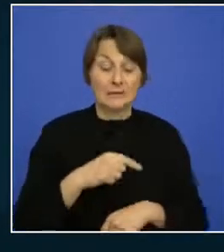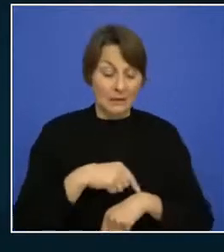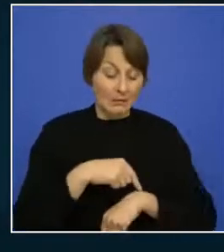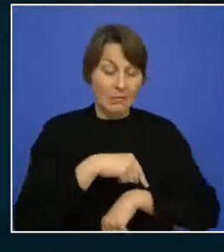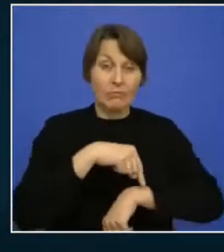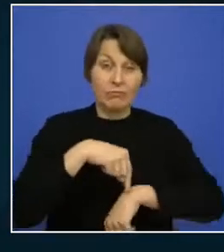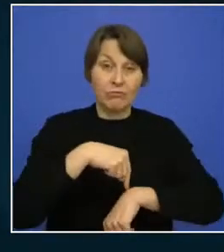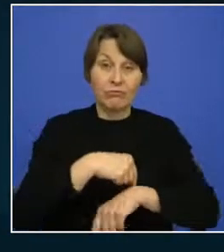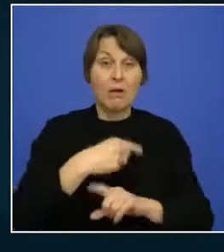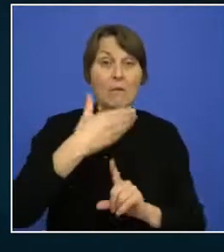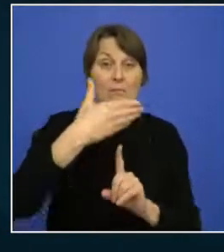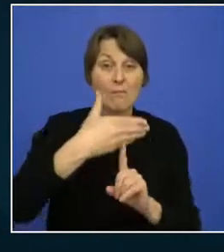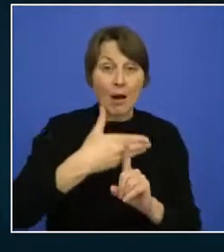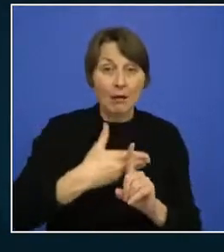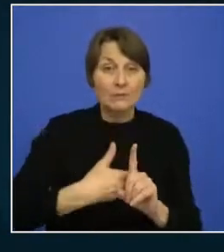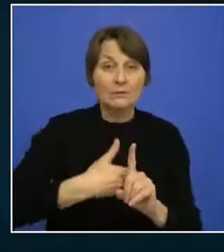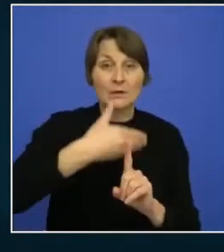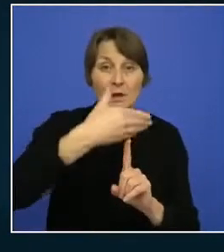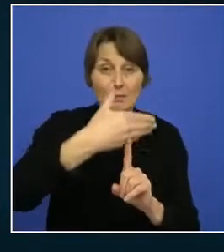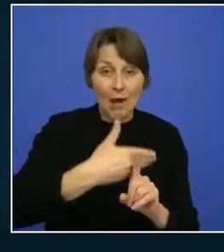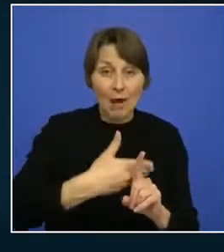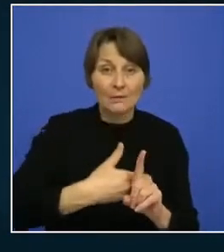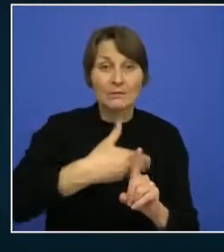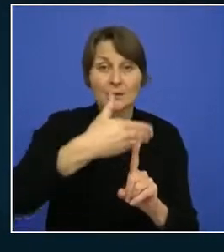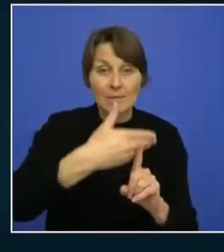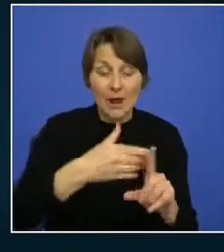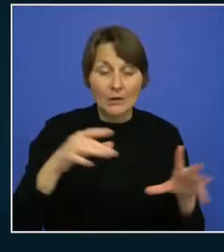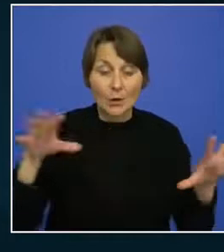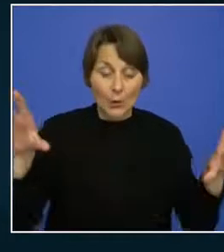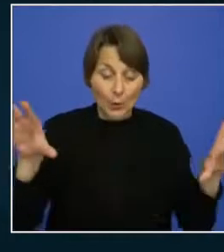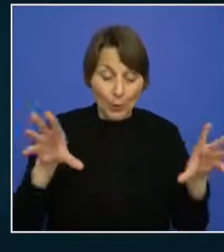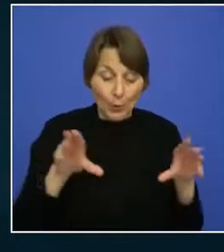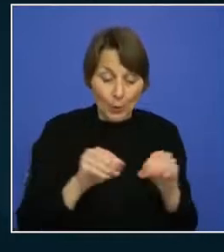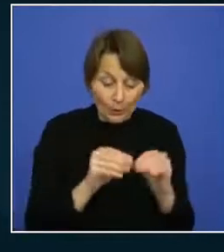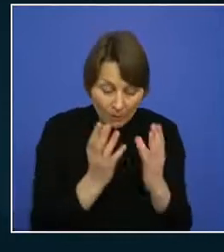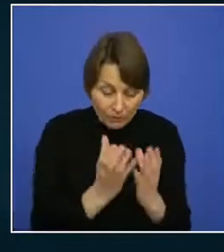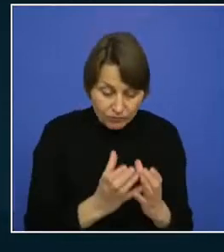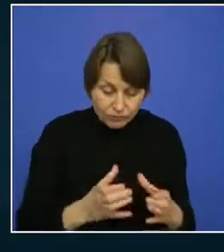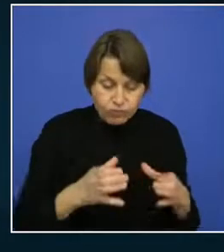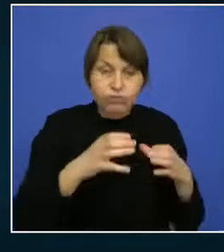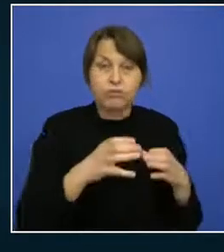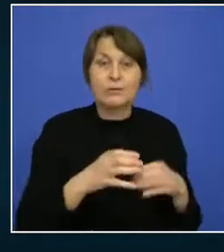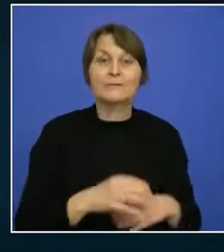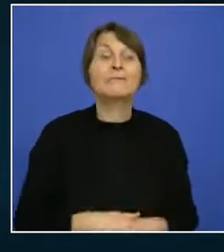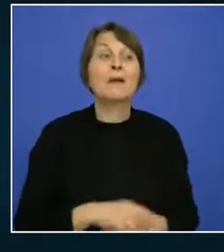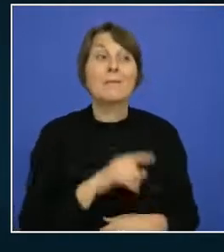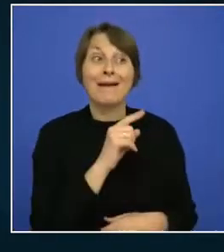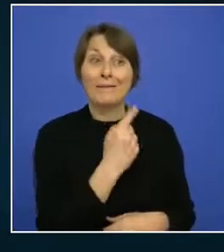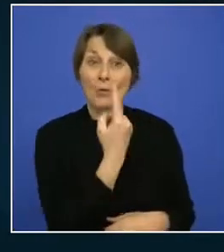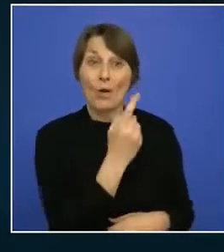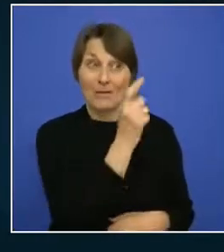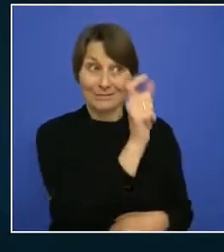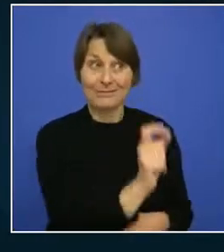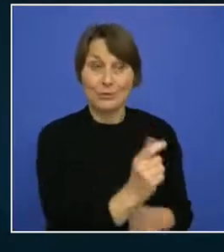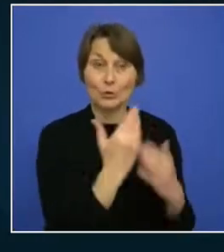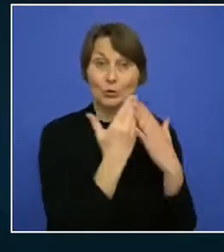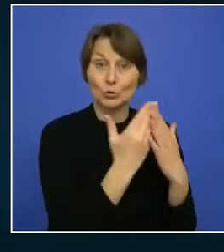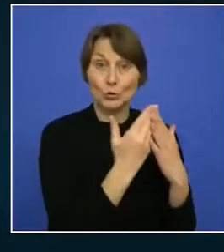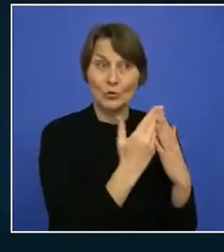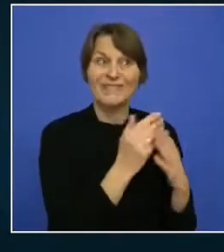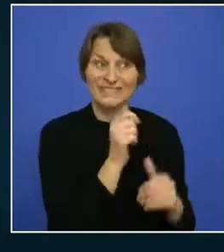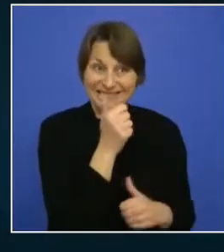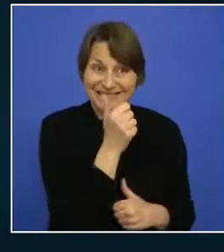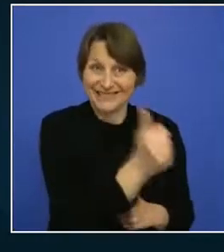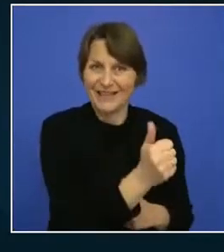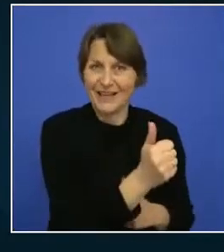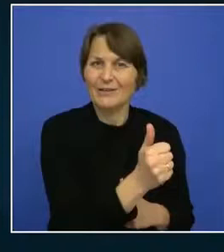runs that organization. Now, what Farid, who was the student who worked with the Red Panda Network on his capstone, did